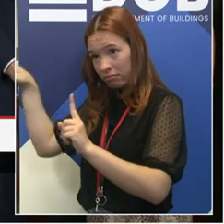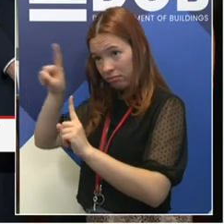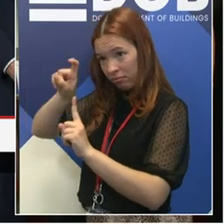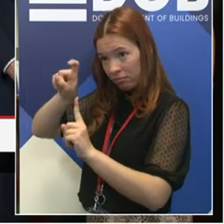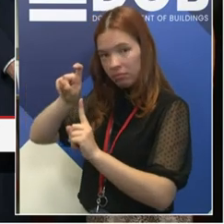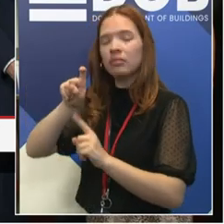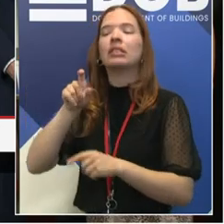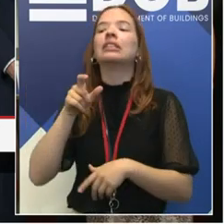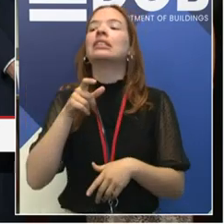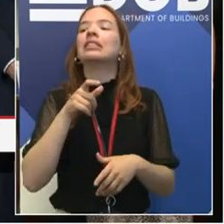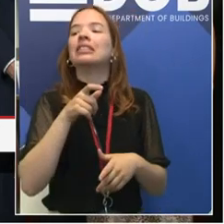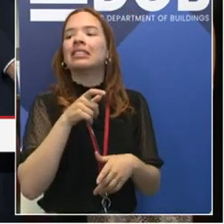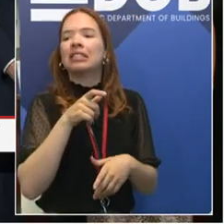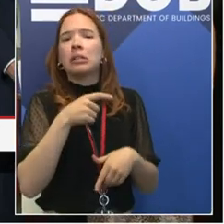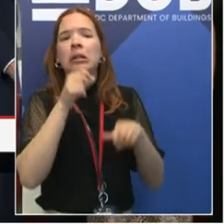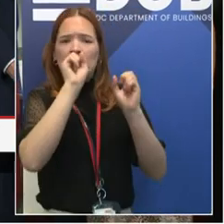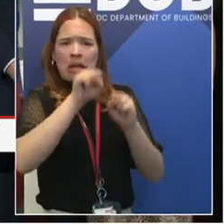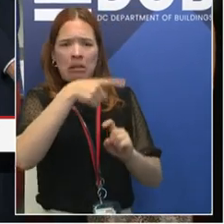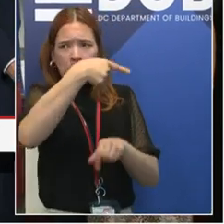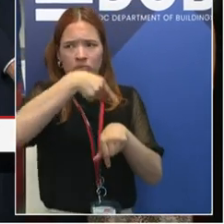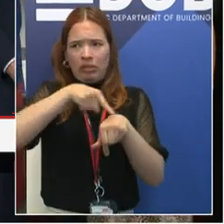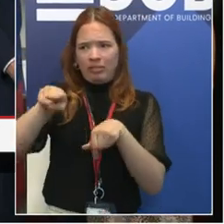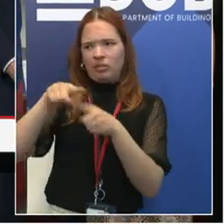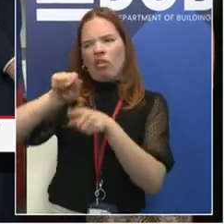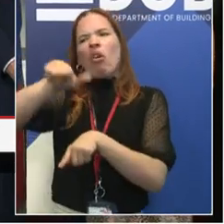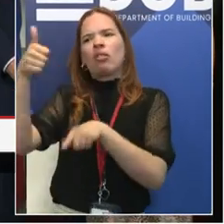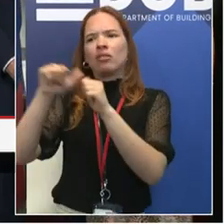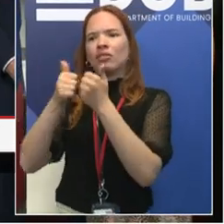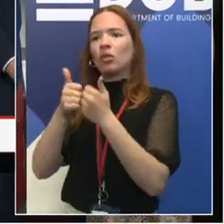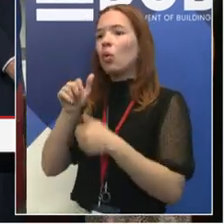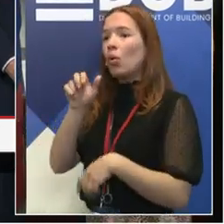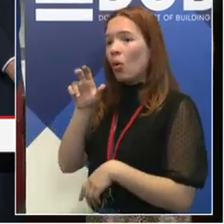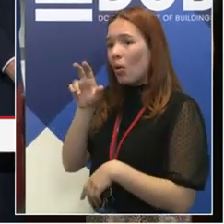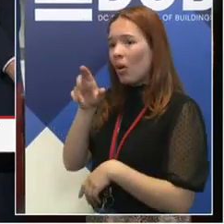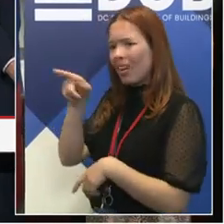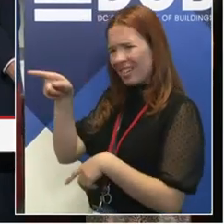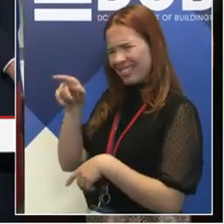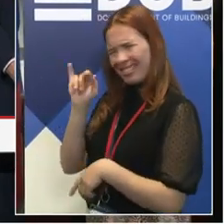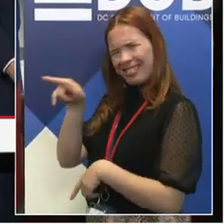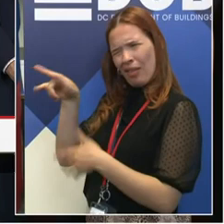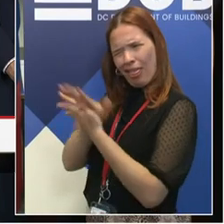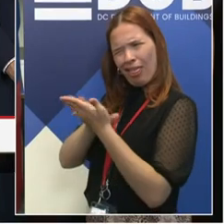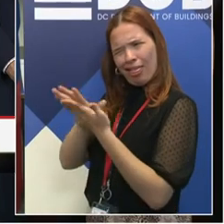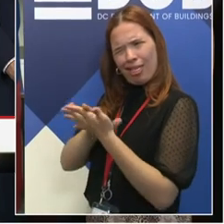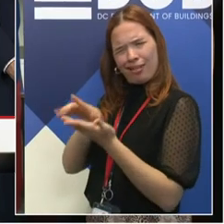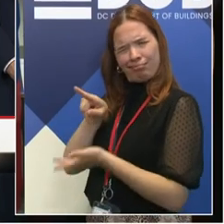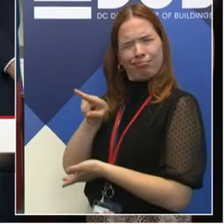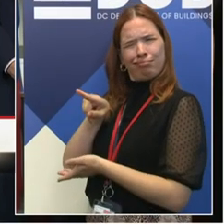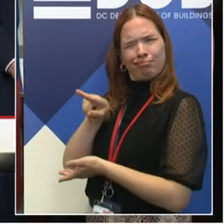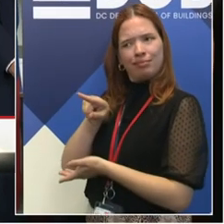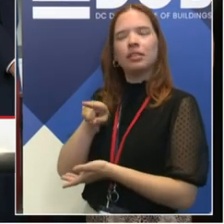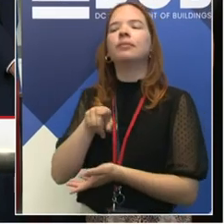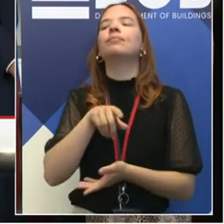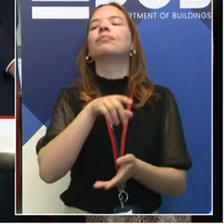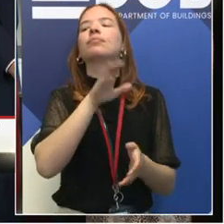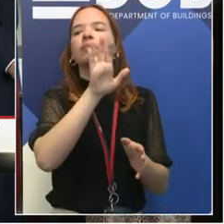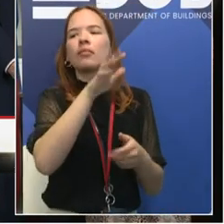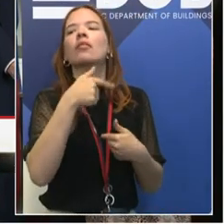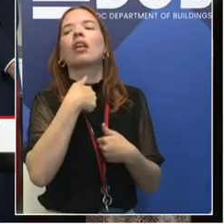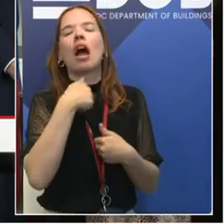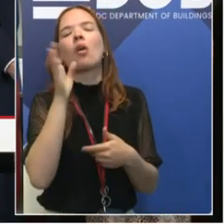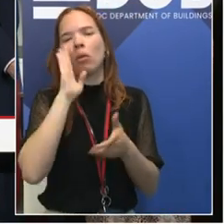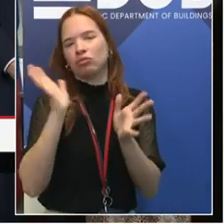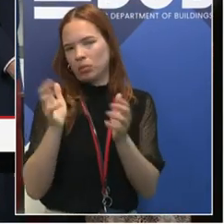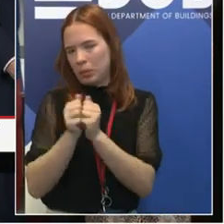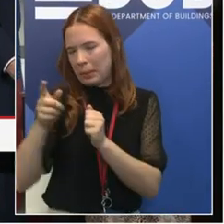inquiries over the past 2 weeks, as far as I can tell from any of the reporters in this room. Oh, well, I'll ping them to make sure that they respond to your I question. appreciate that. And my second